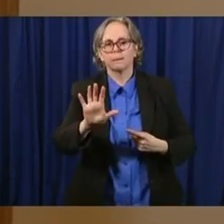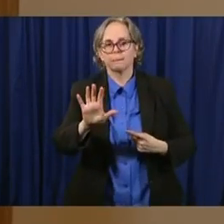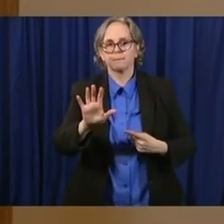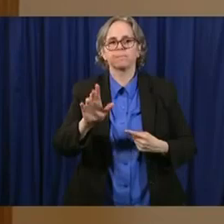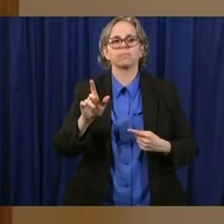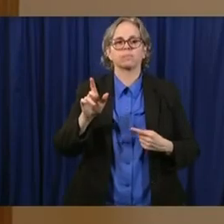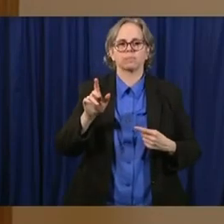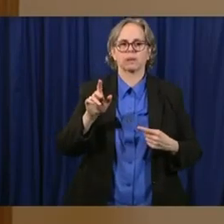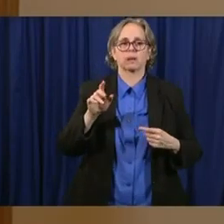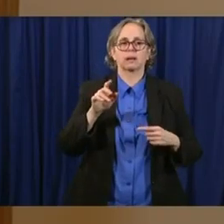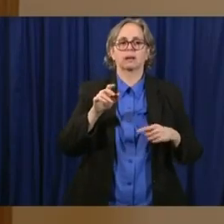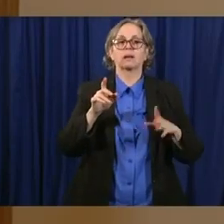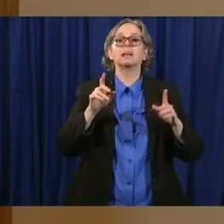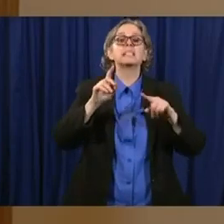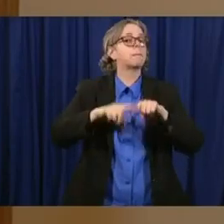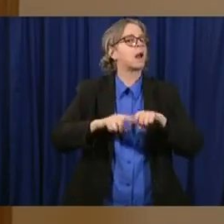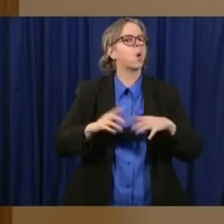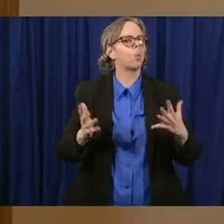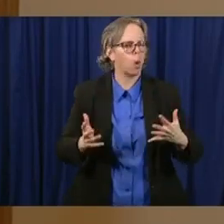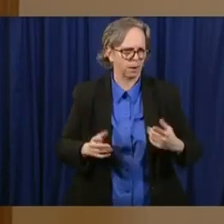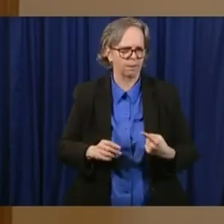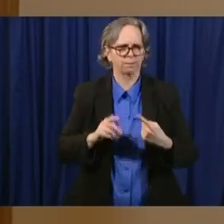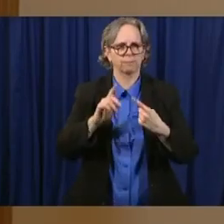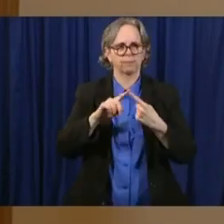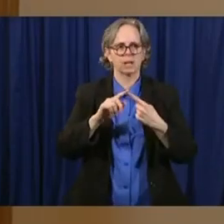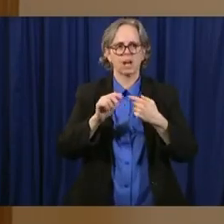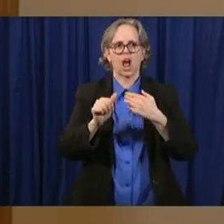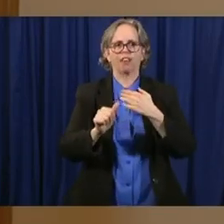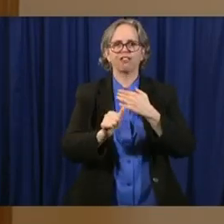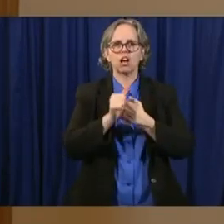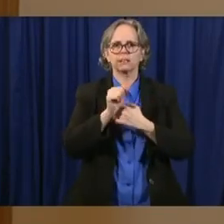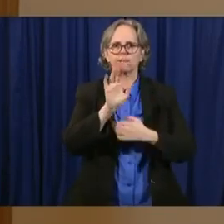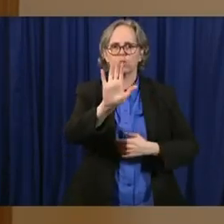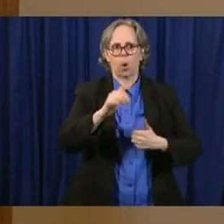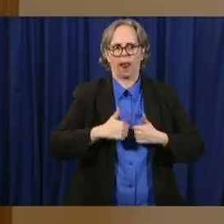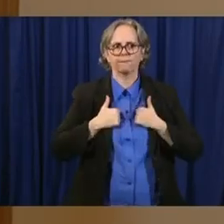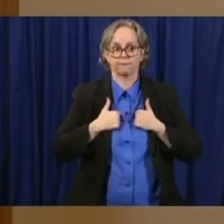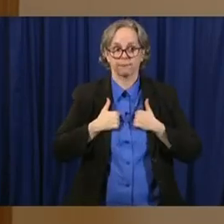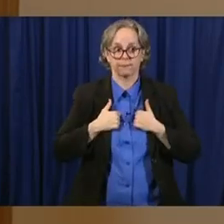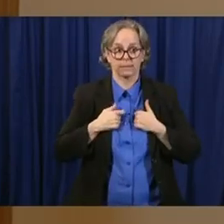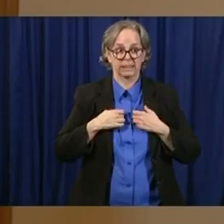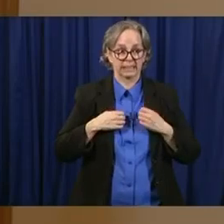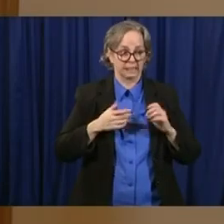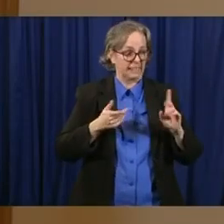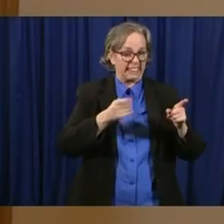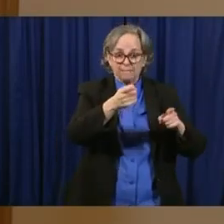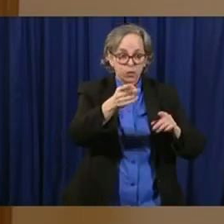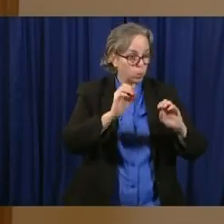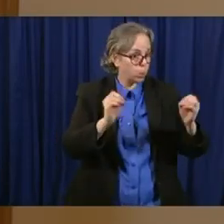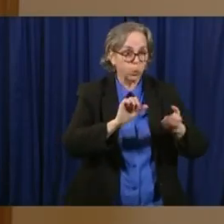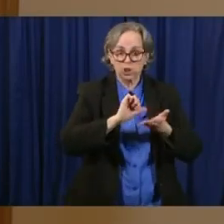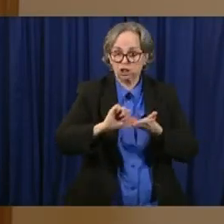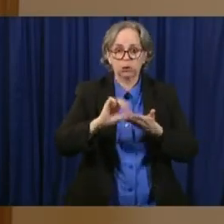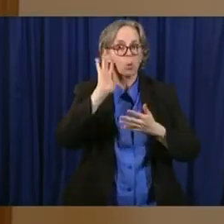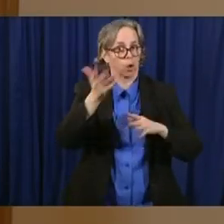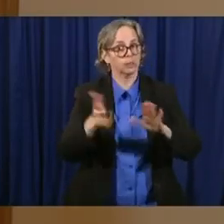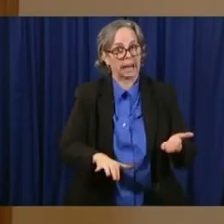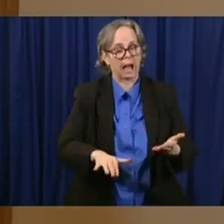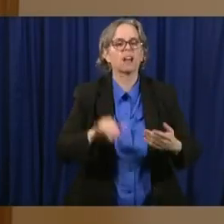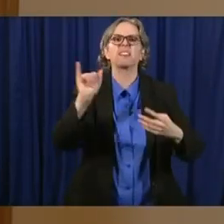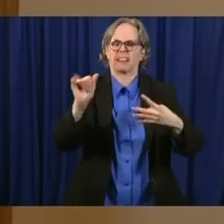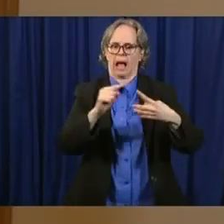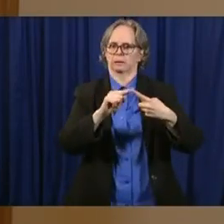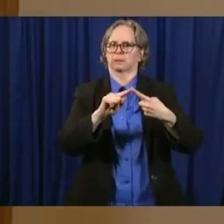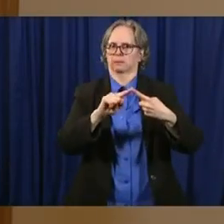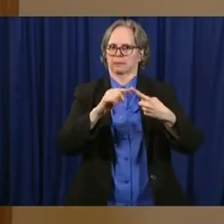to a patient's life. If the surgery is not performed, that's one criteria. Threat of permanent dysfunction of an